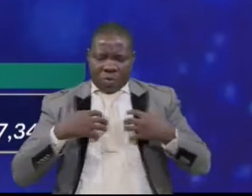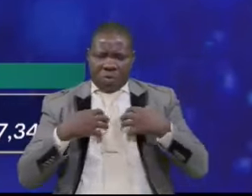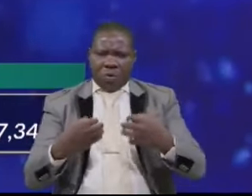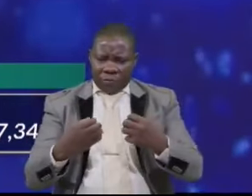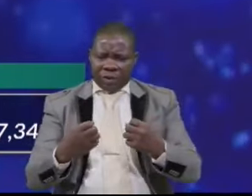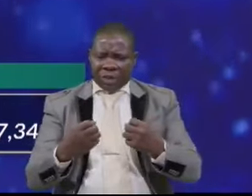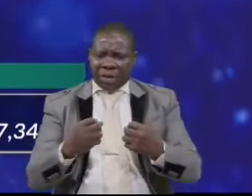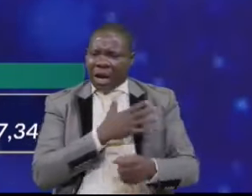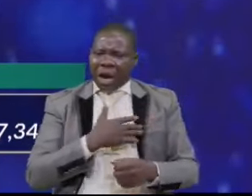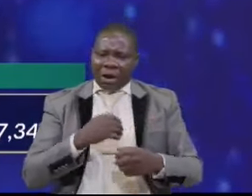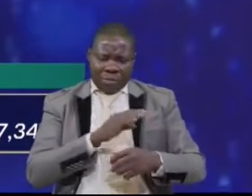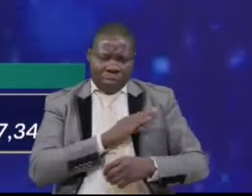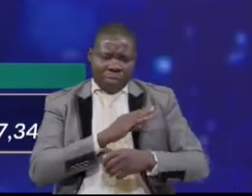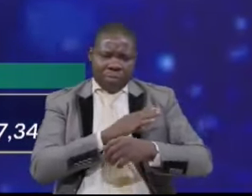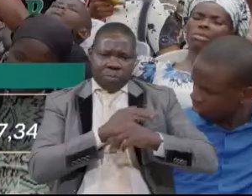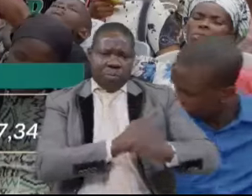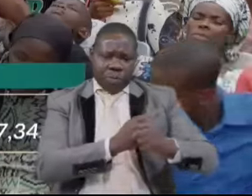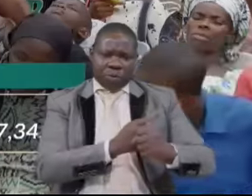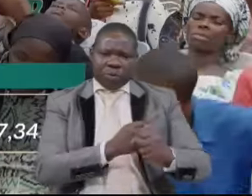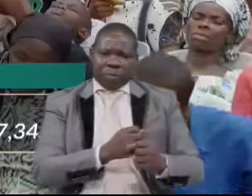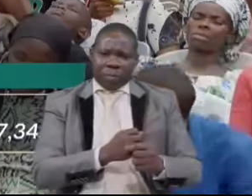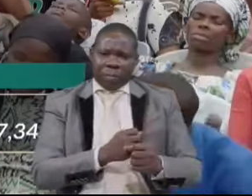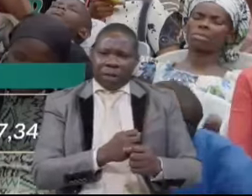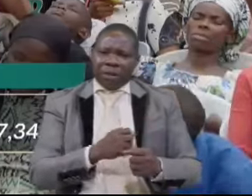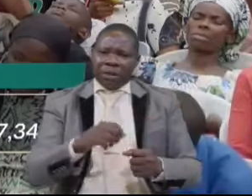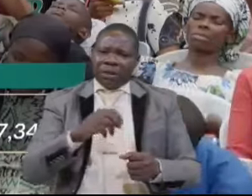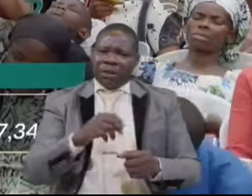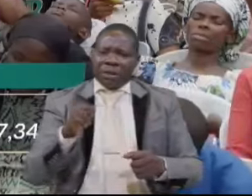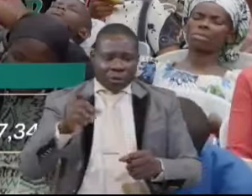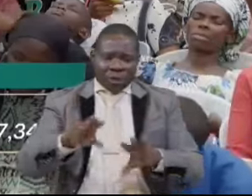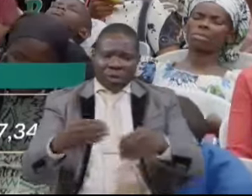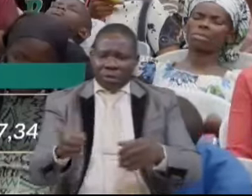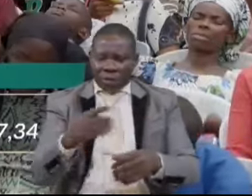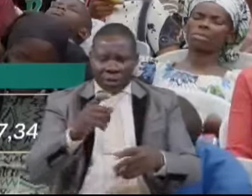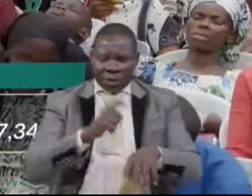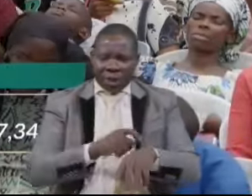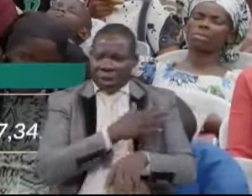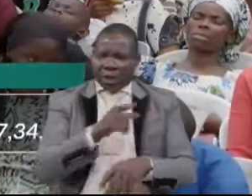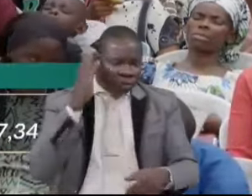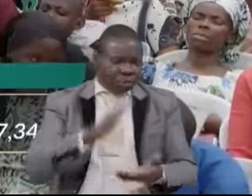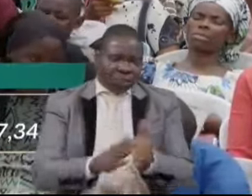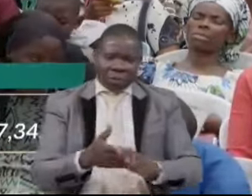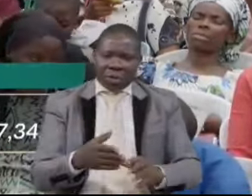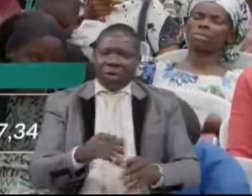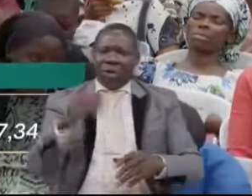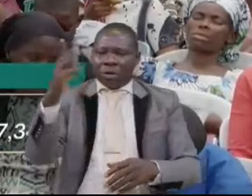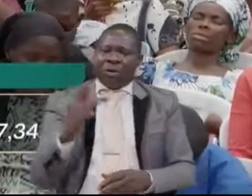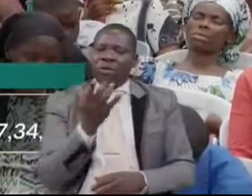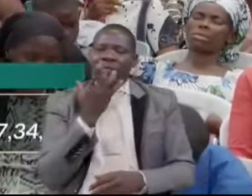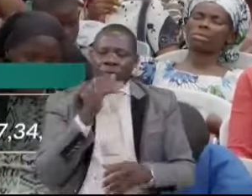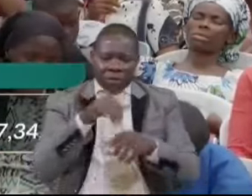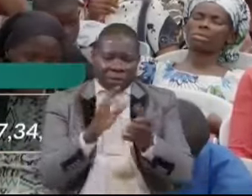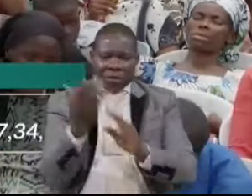the time. You'll become God's favorite. I'm looking at chapter 2 there. Chapter 2, I'm reading from